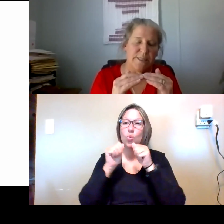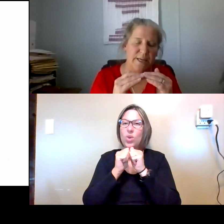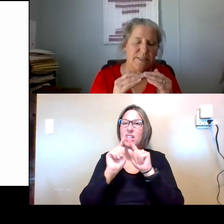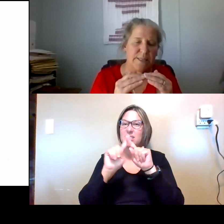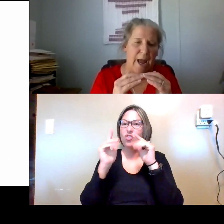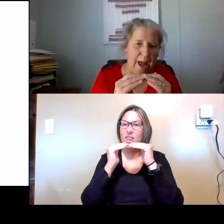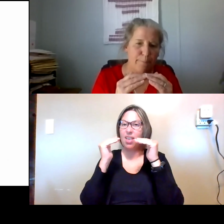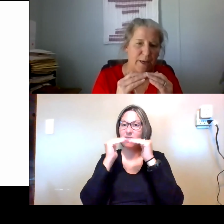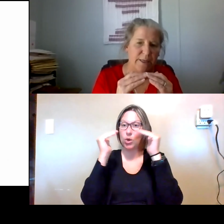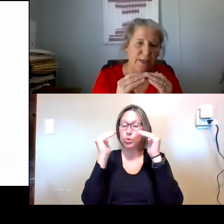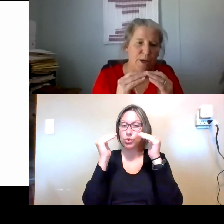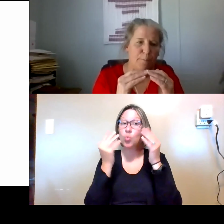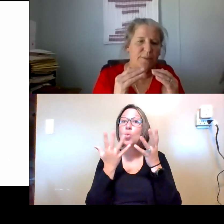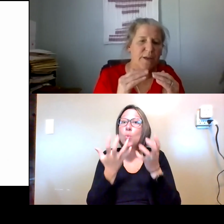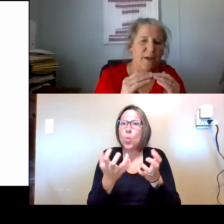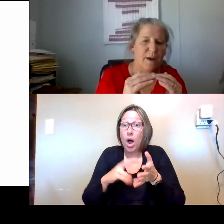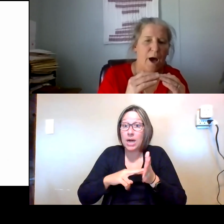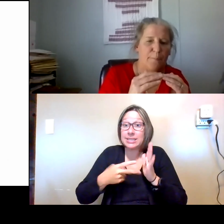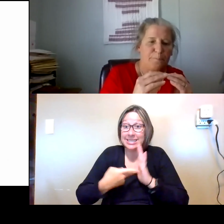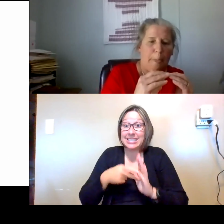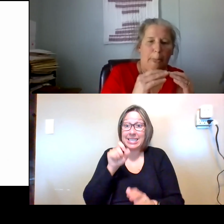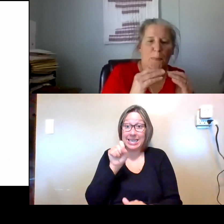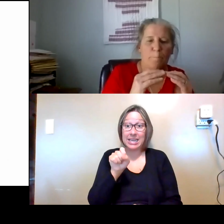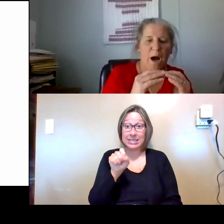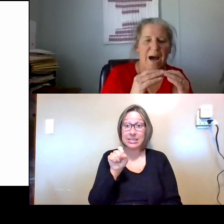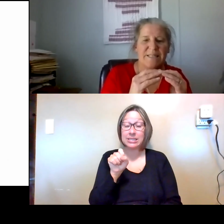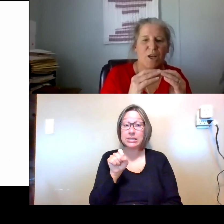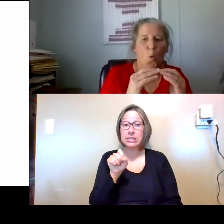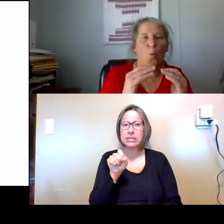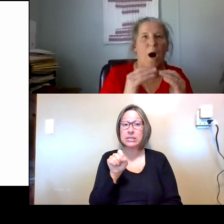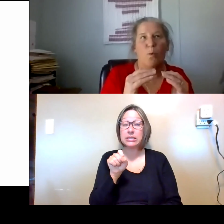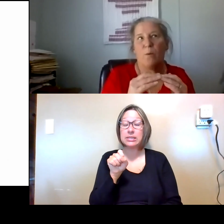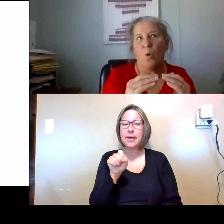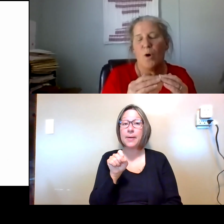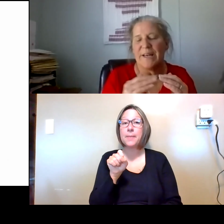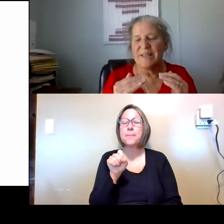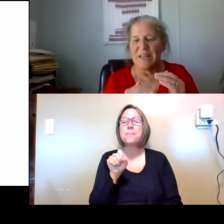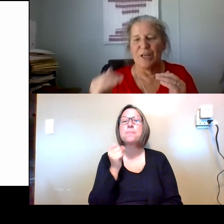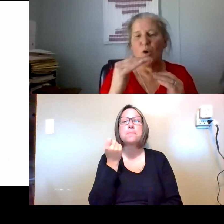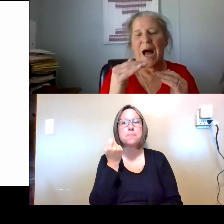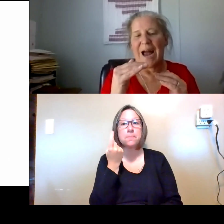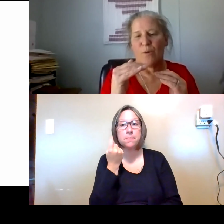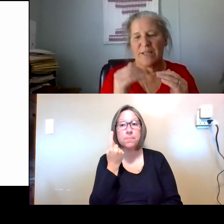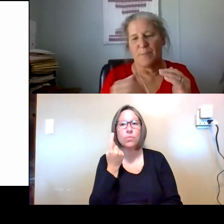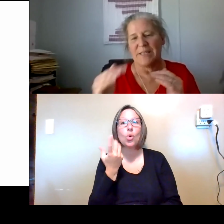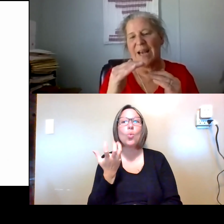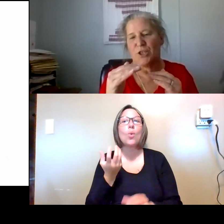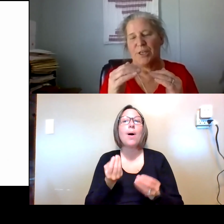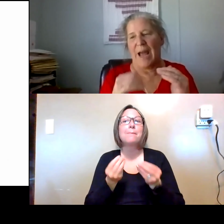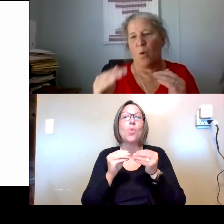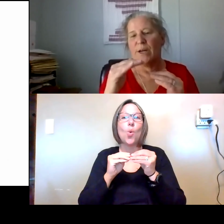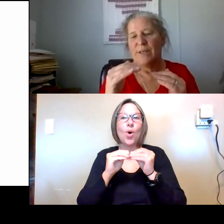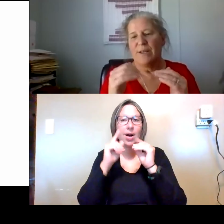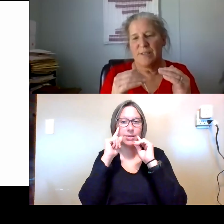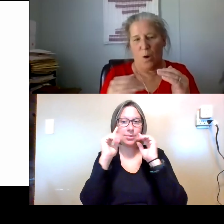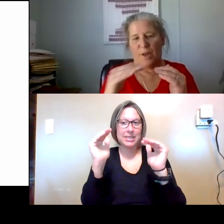those intents to happen, but but what we want is a little higher expectation